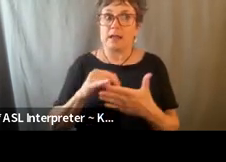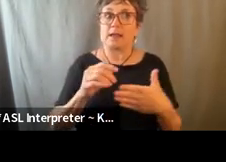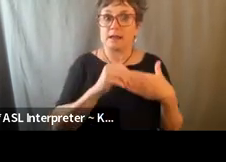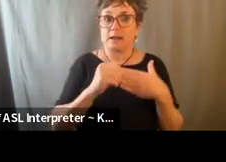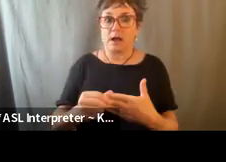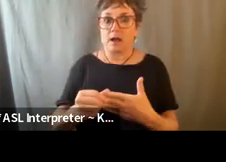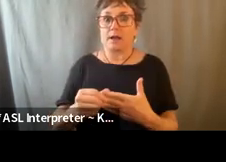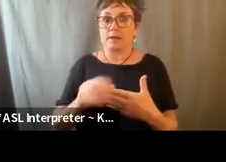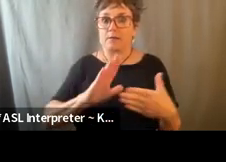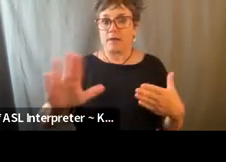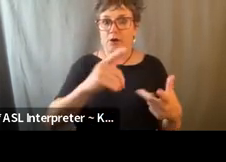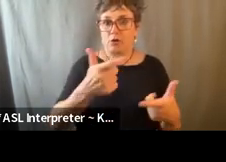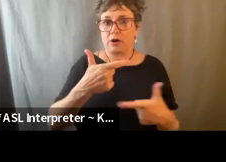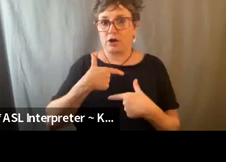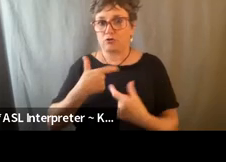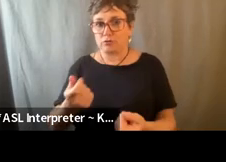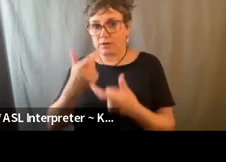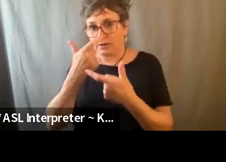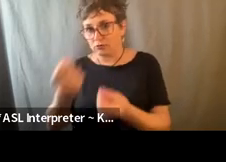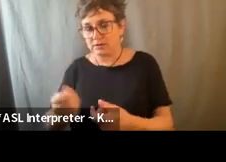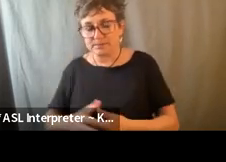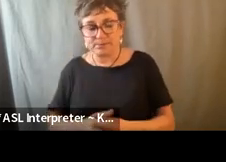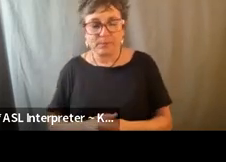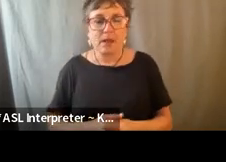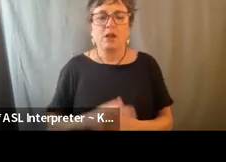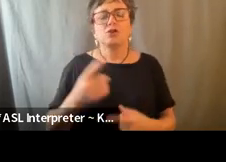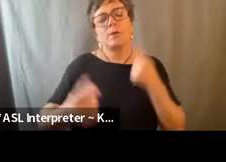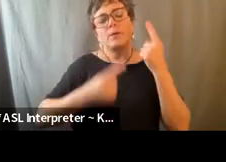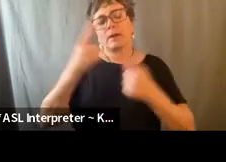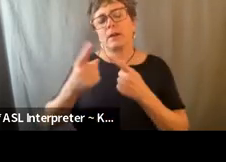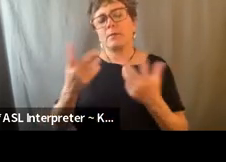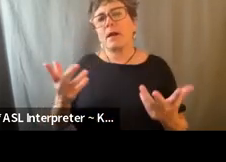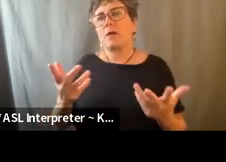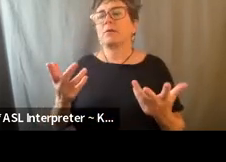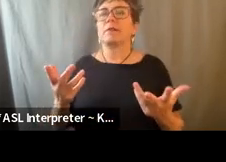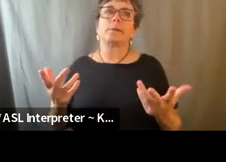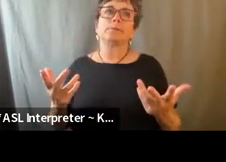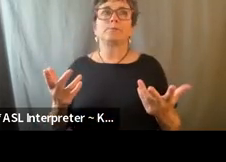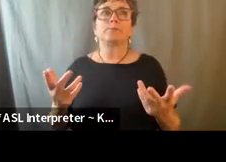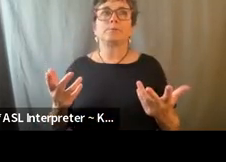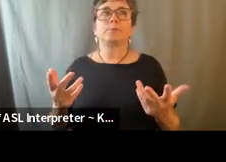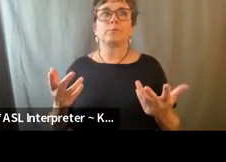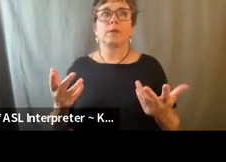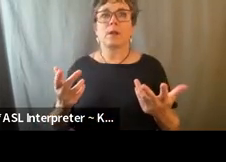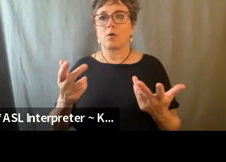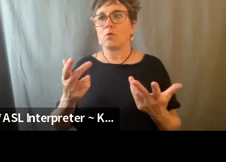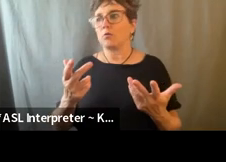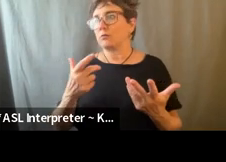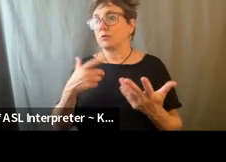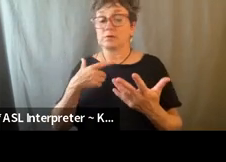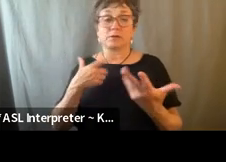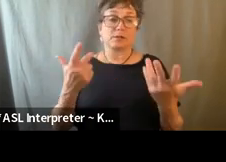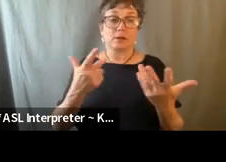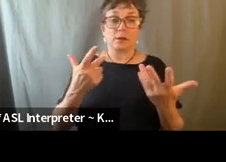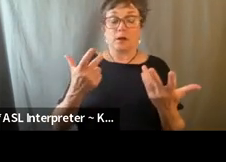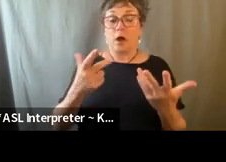I think about like what I'm scheduling, there's like the posts that are planned out, stuff that I could schedule maybe